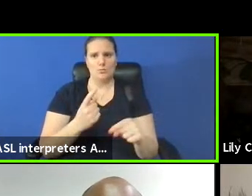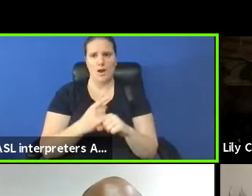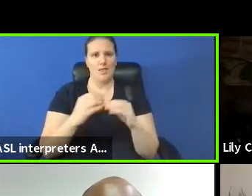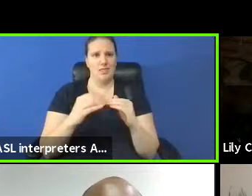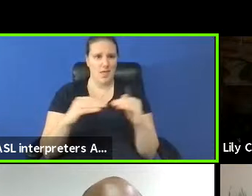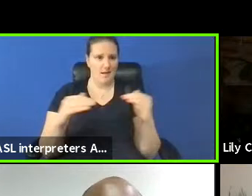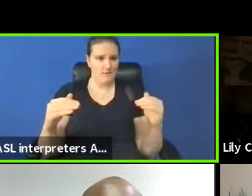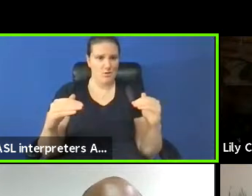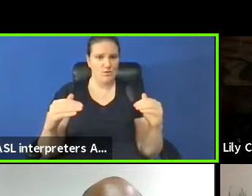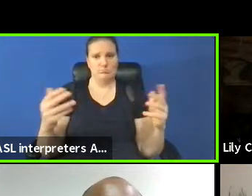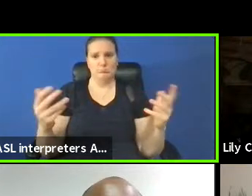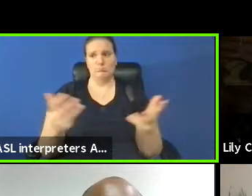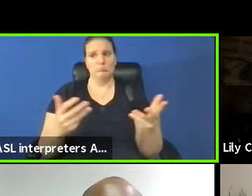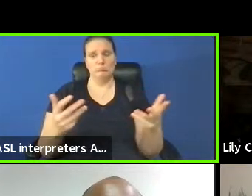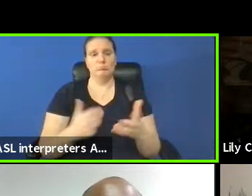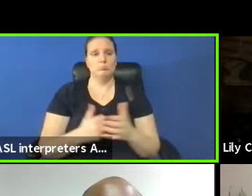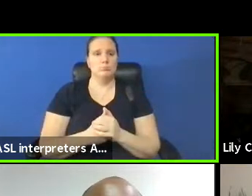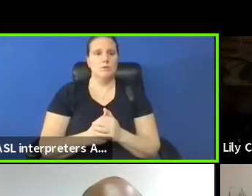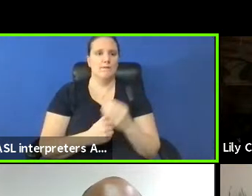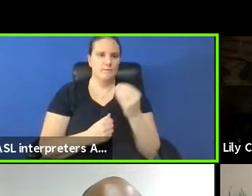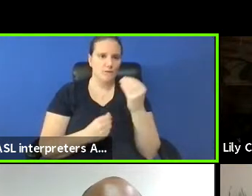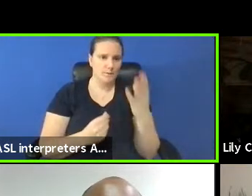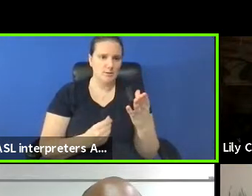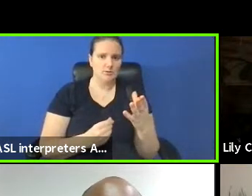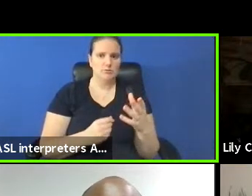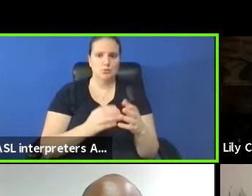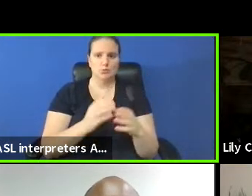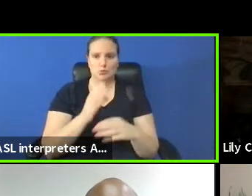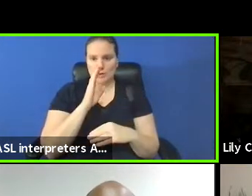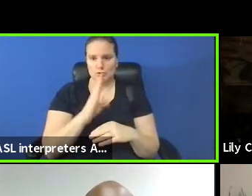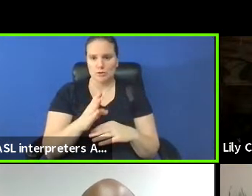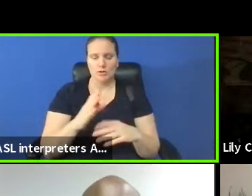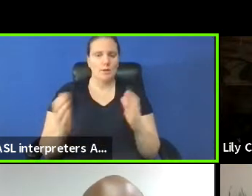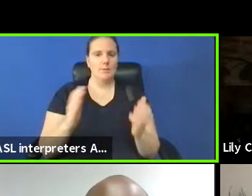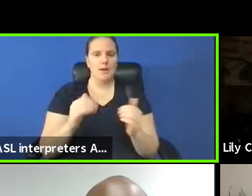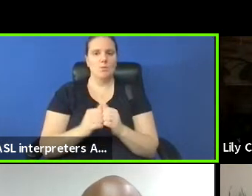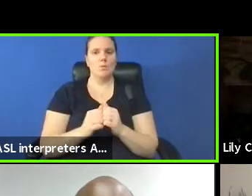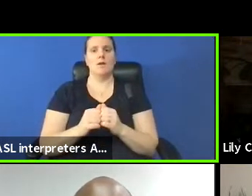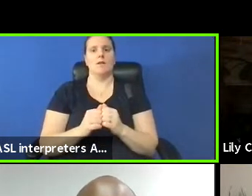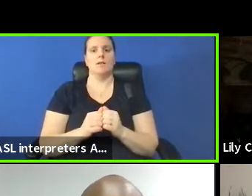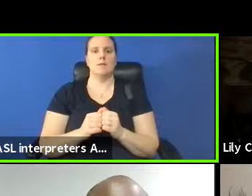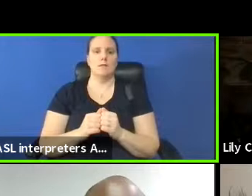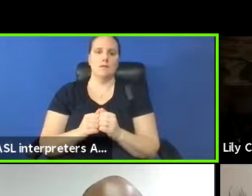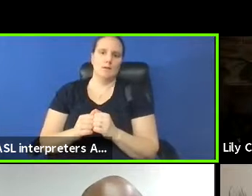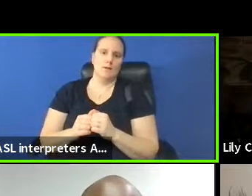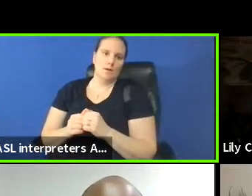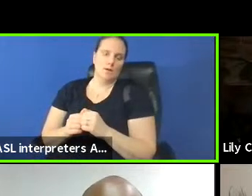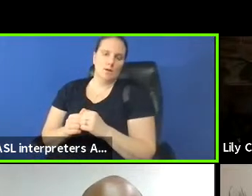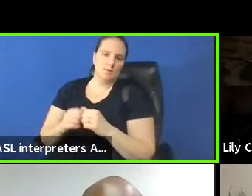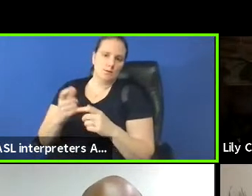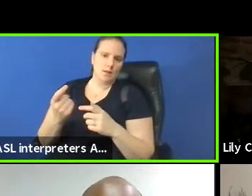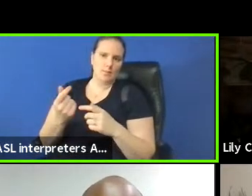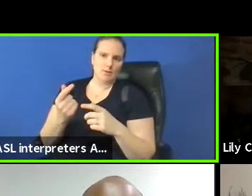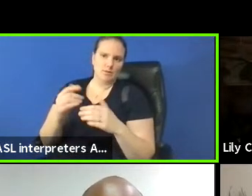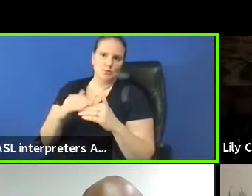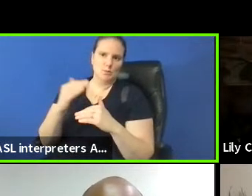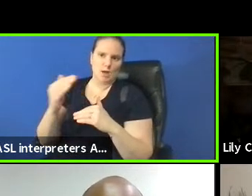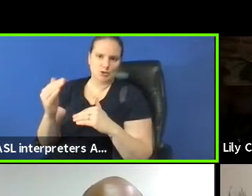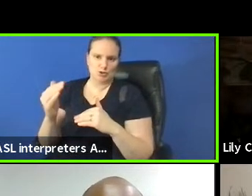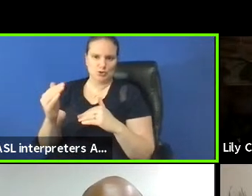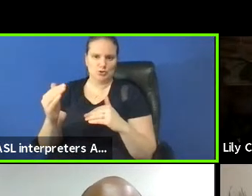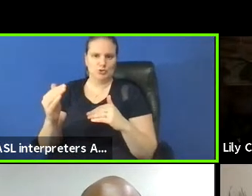level of information and direction versus getting a little bit too much into the weeds?